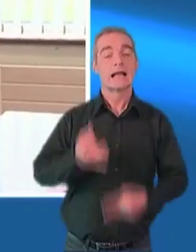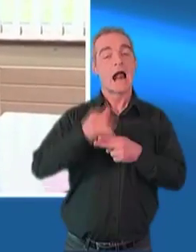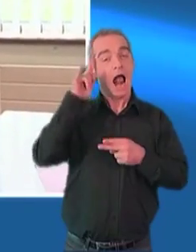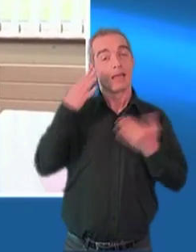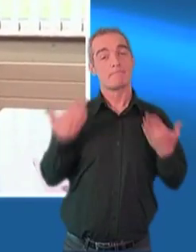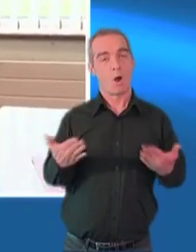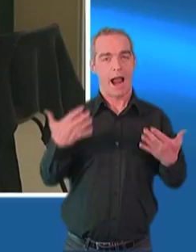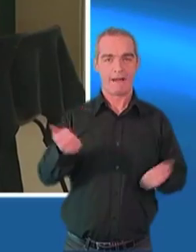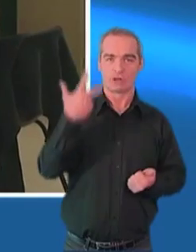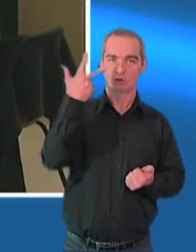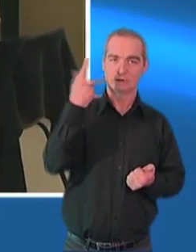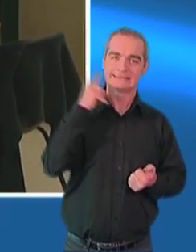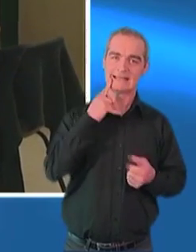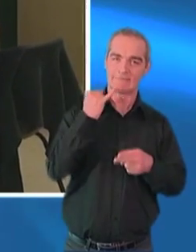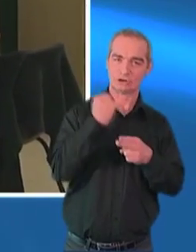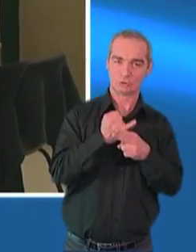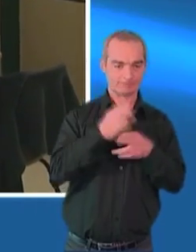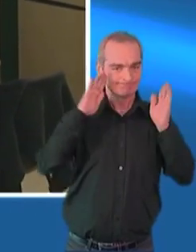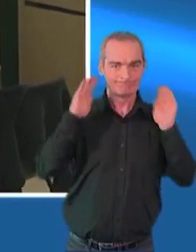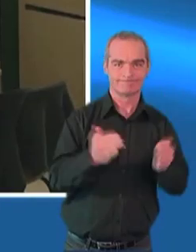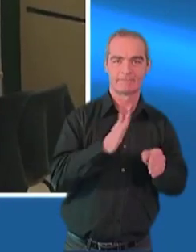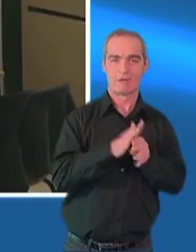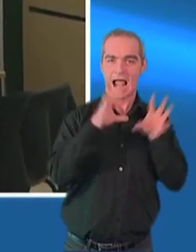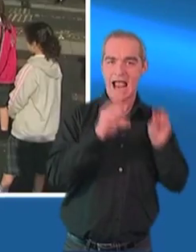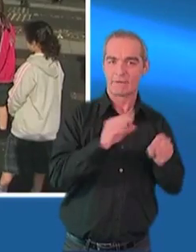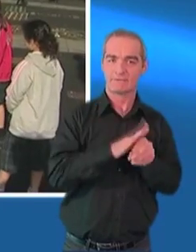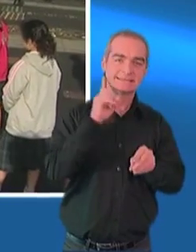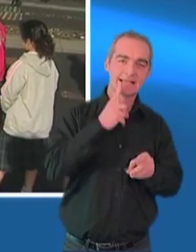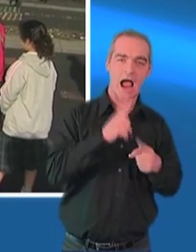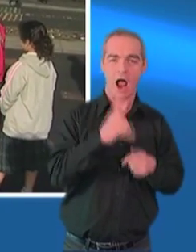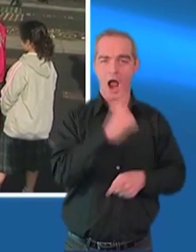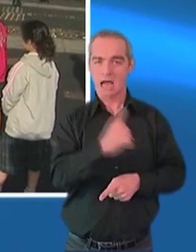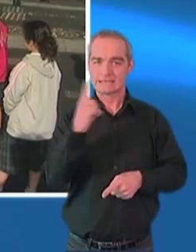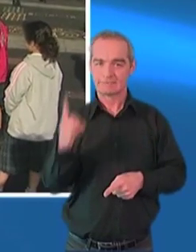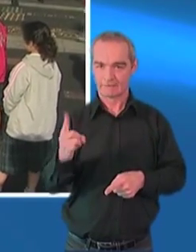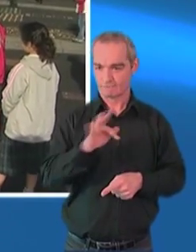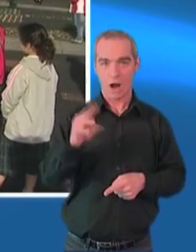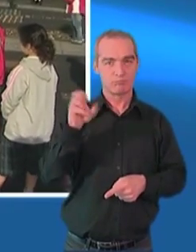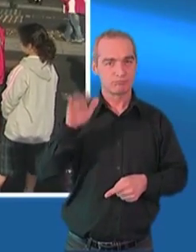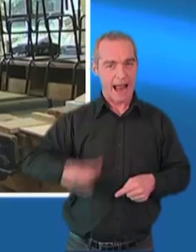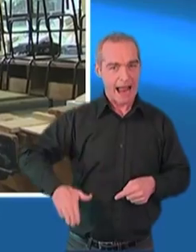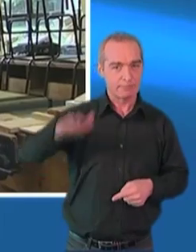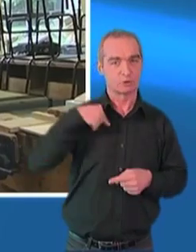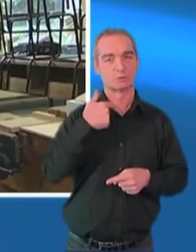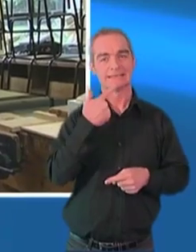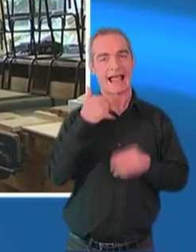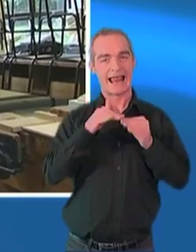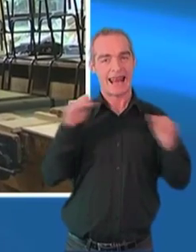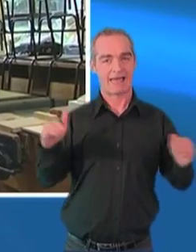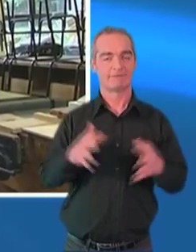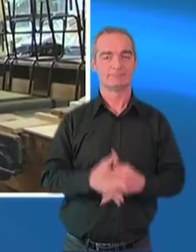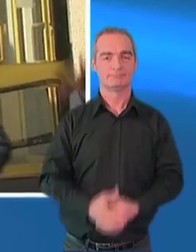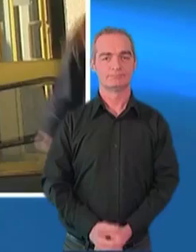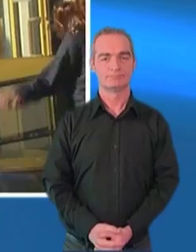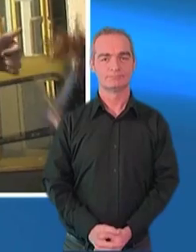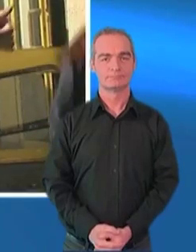there are only 3 schools which specialise in providing education for deaf and hard of hearing children from primary through